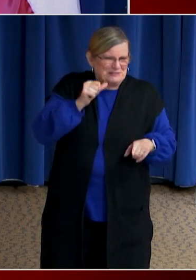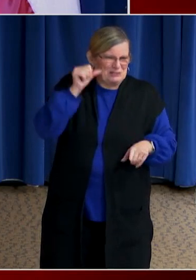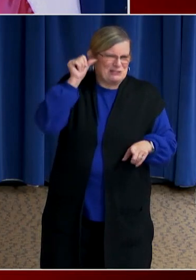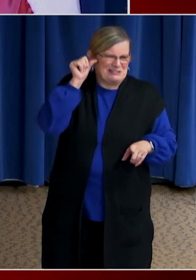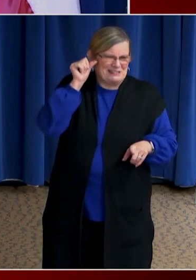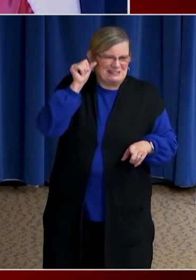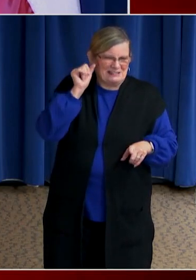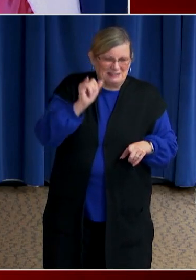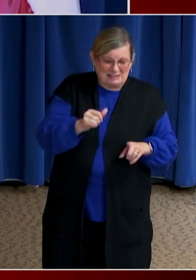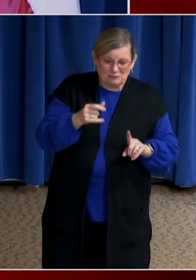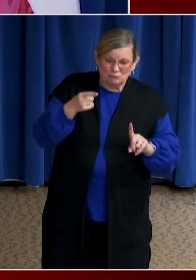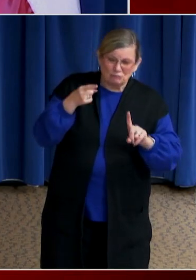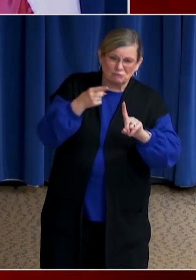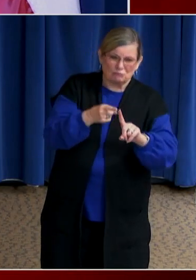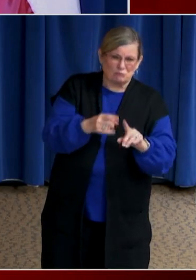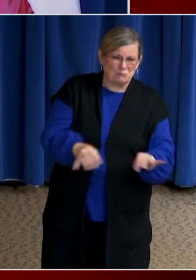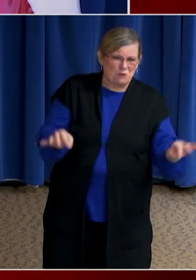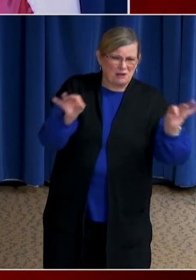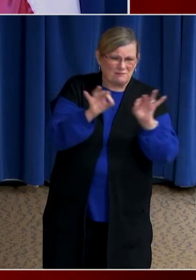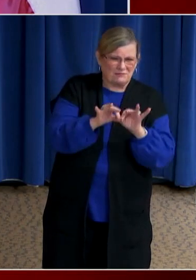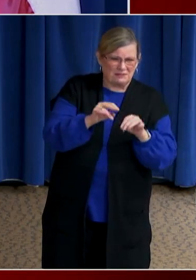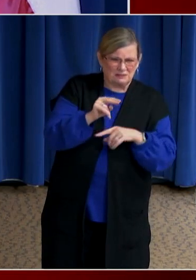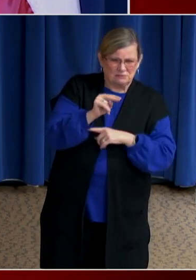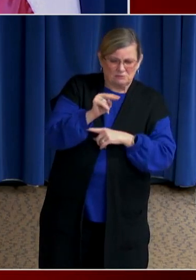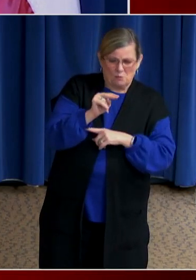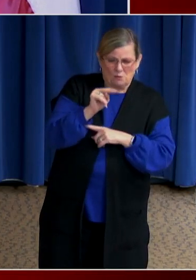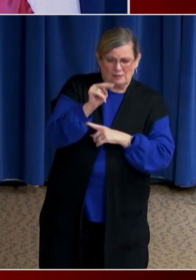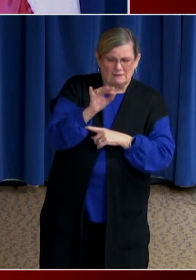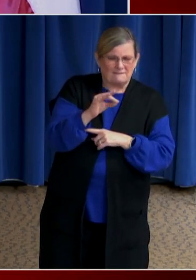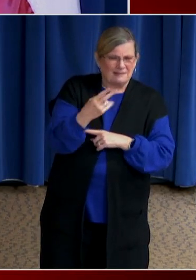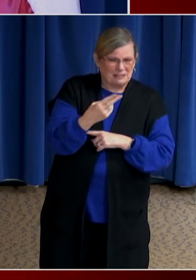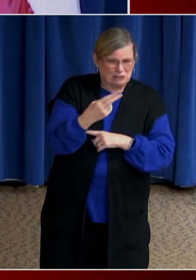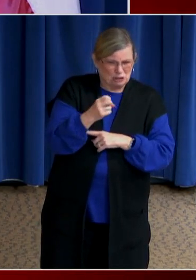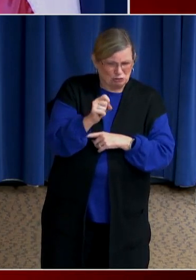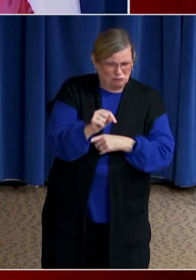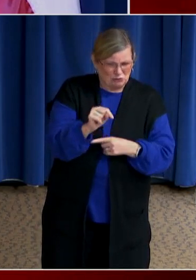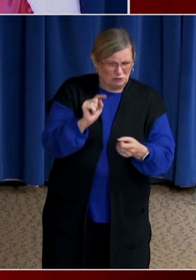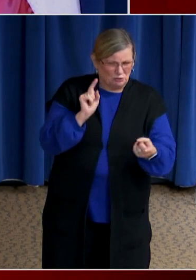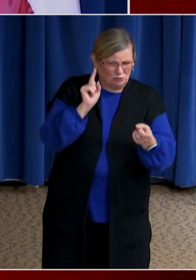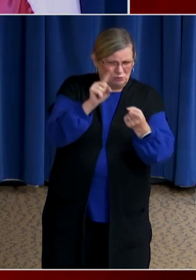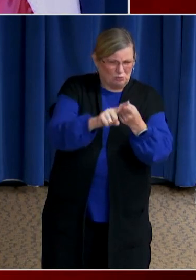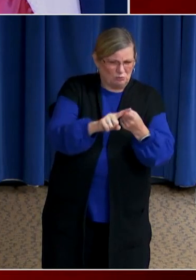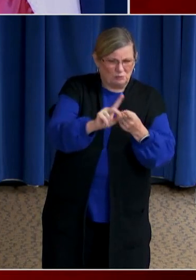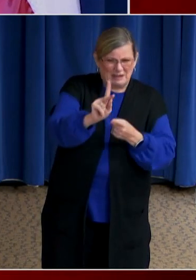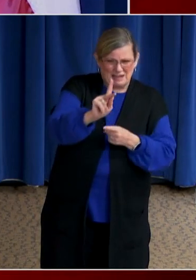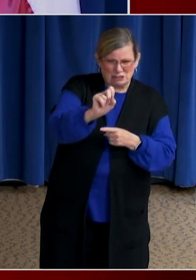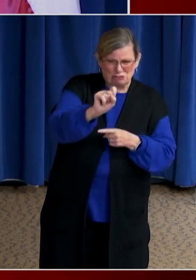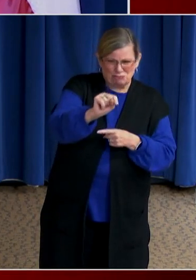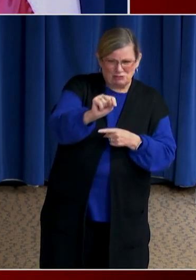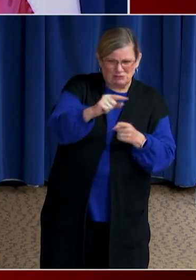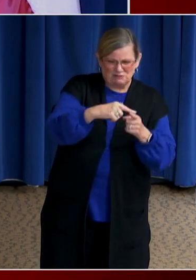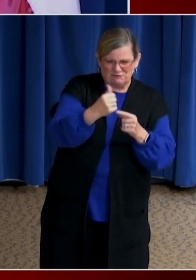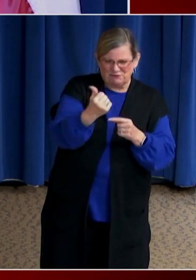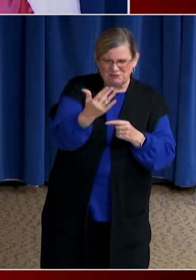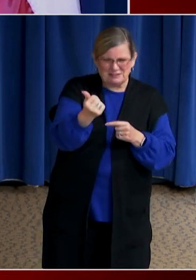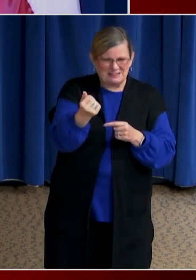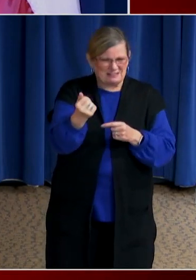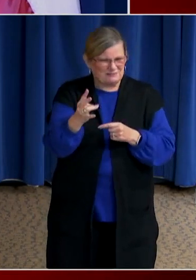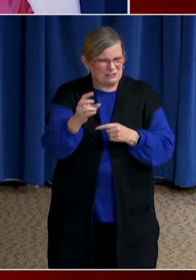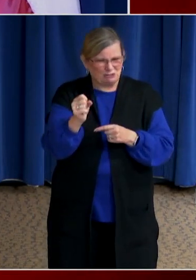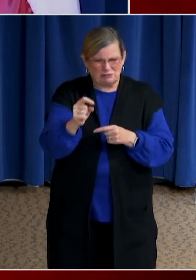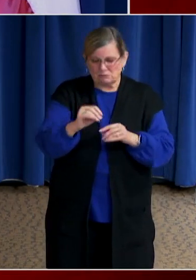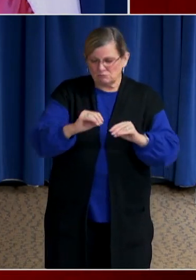primarily north of H Street up to about K Street from 15th to 17th Street. That's for